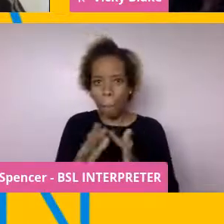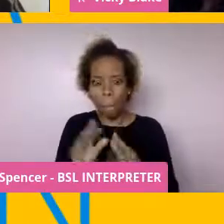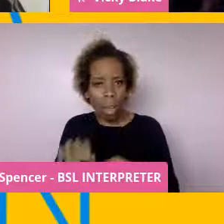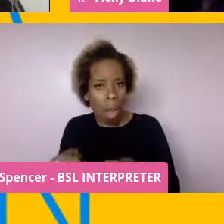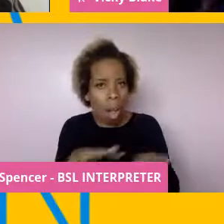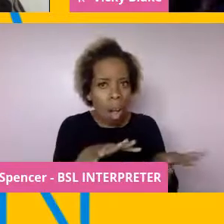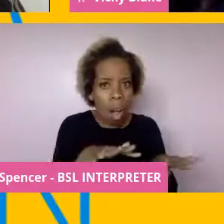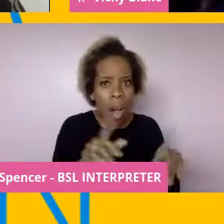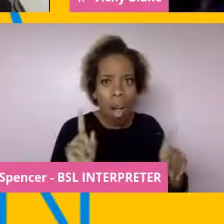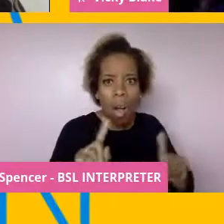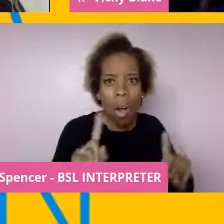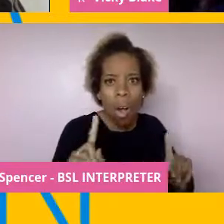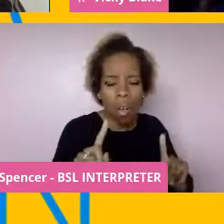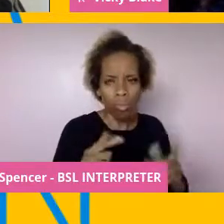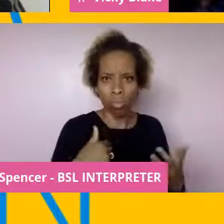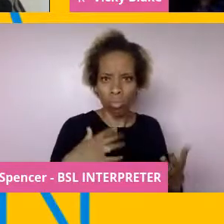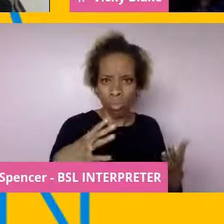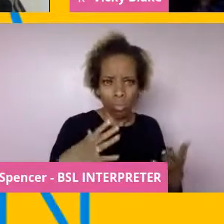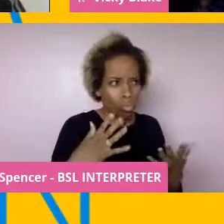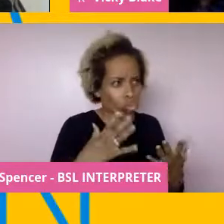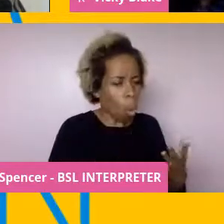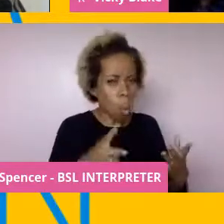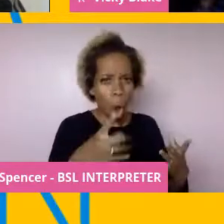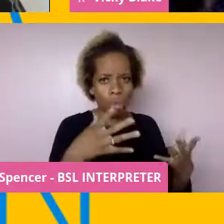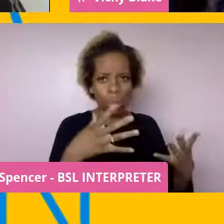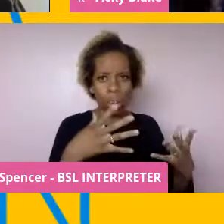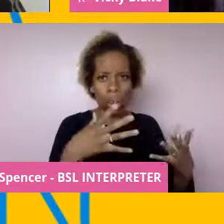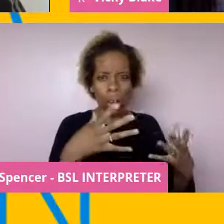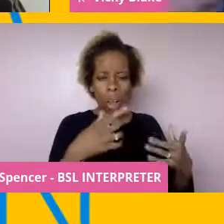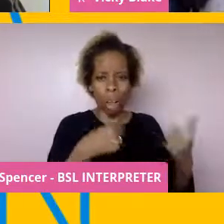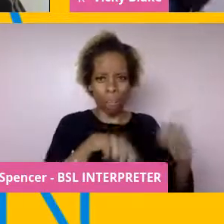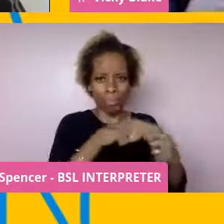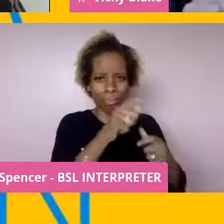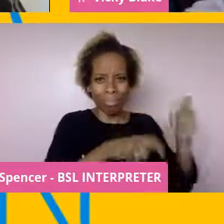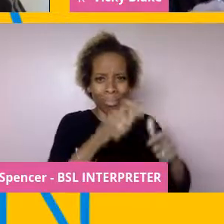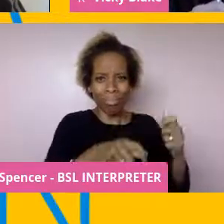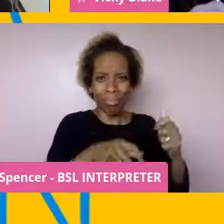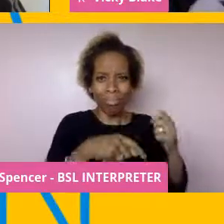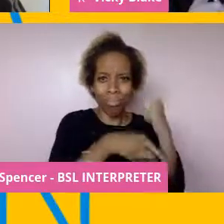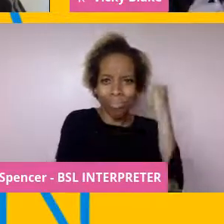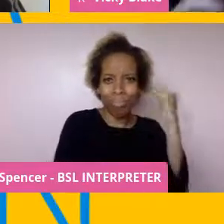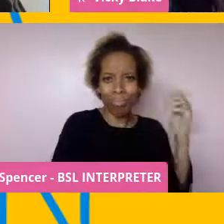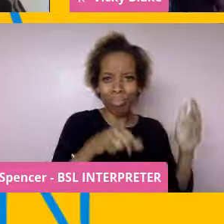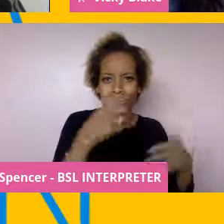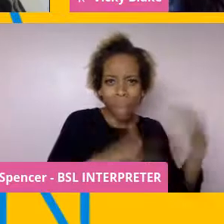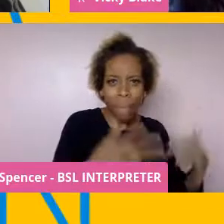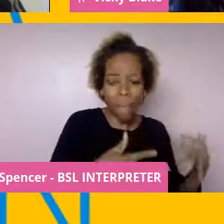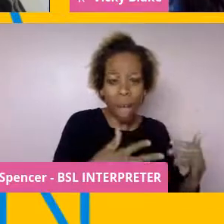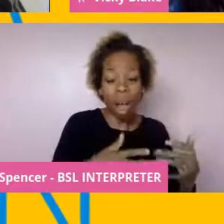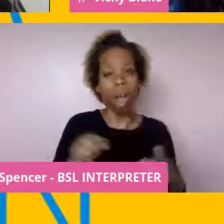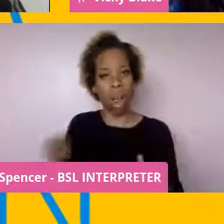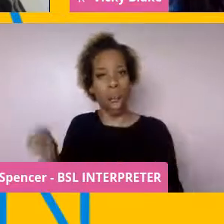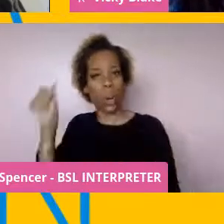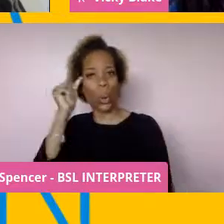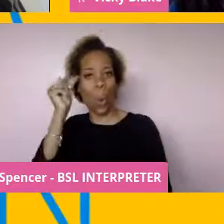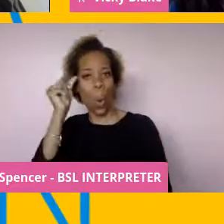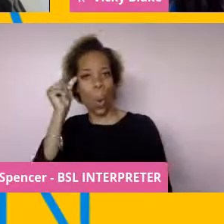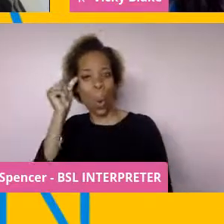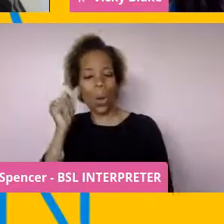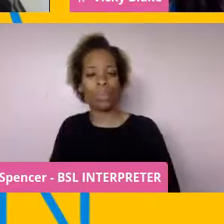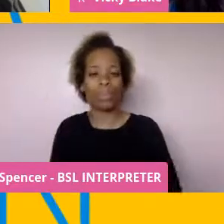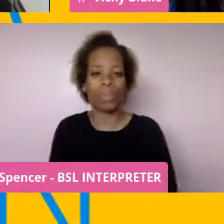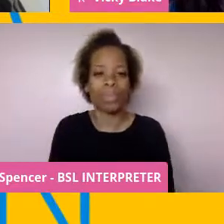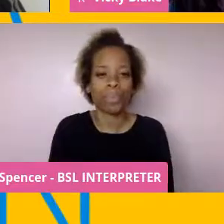to see redundancies with their constituents and the knock-on impact of that too. So I think if you've